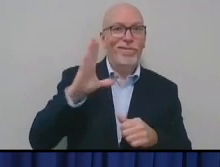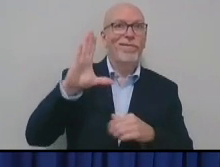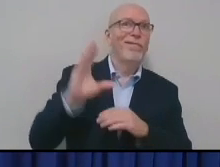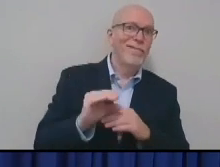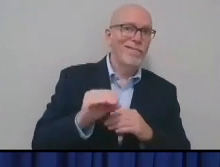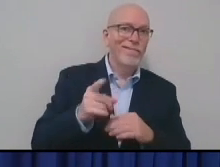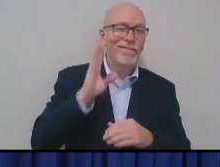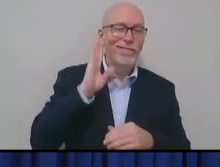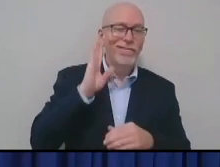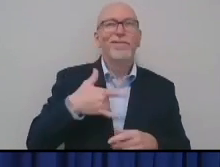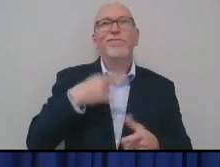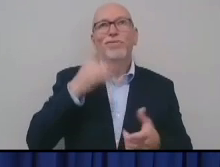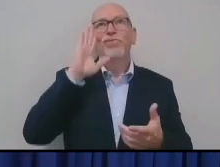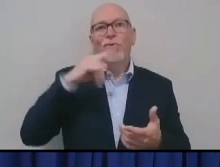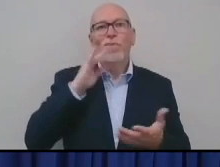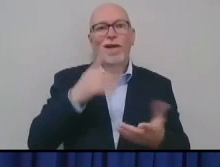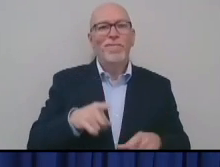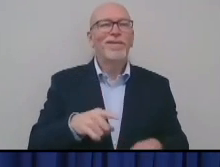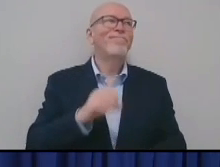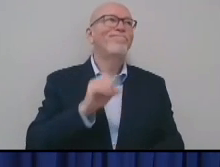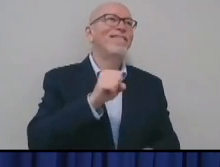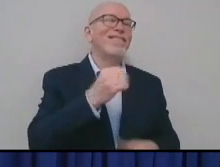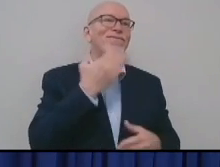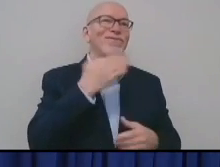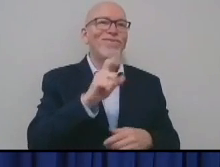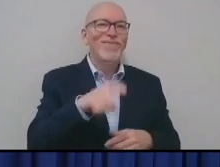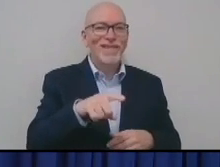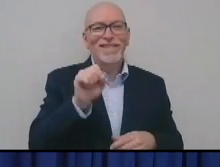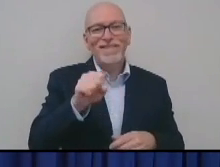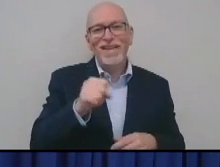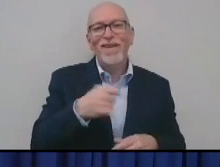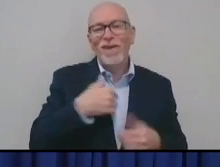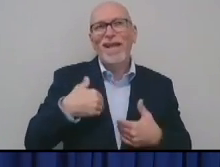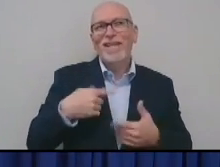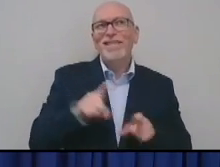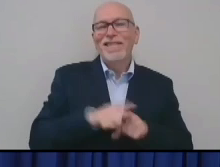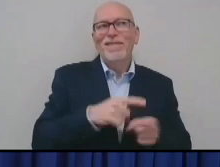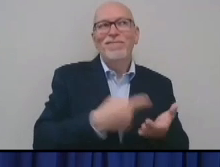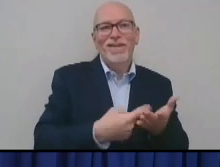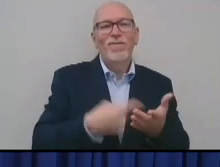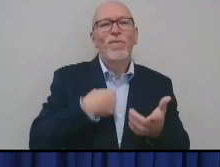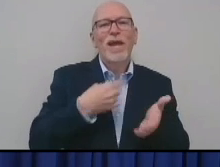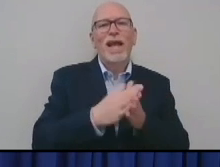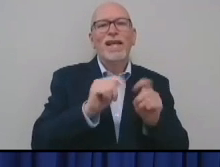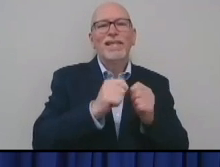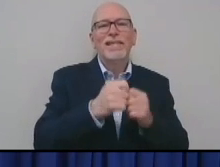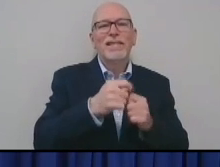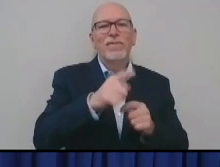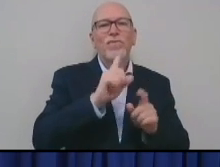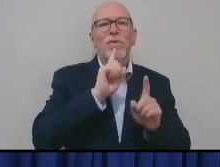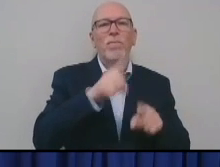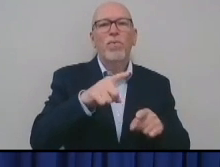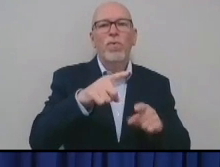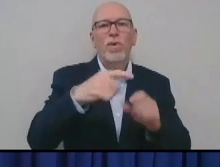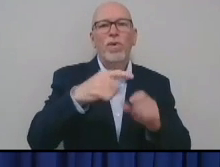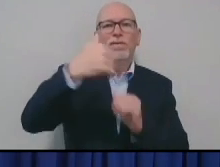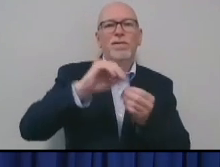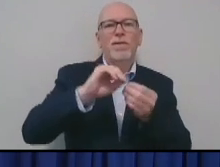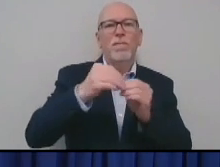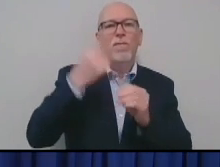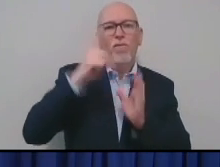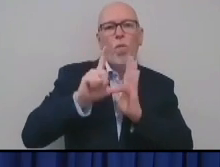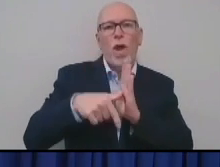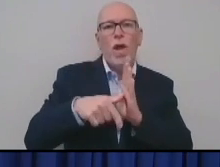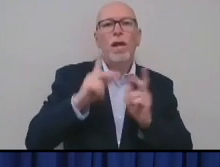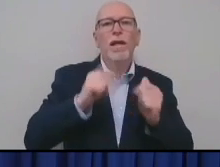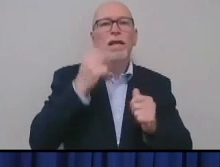heart? Yeah, Nikki, great question. And we've had that same discussion. So we've asked the team to actually report both of the numbers so that for a while people can get